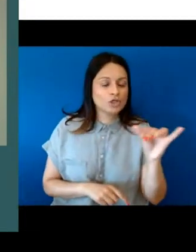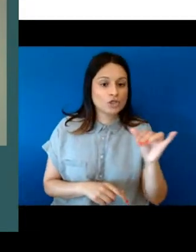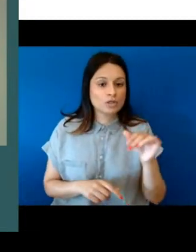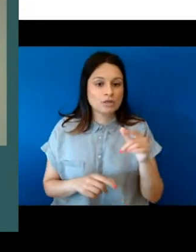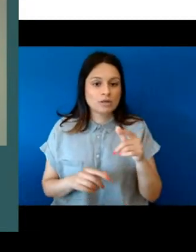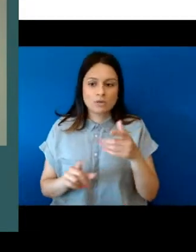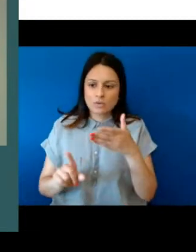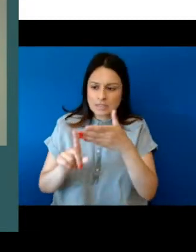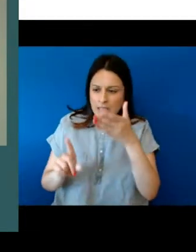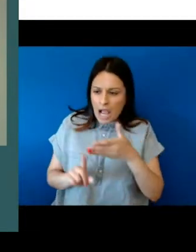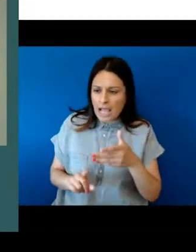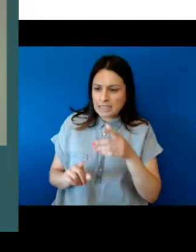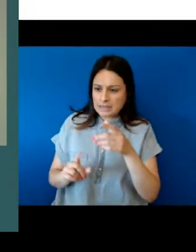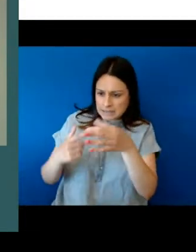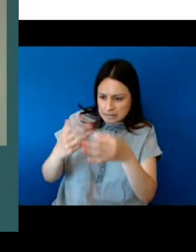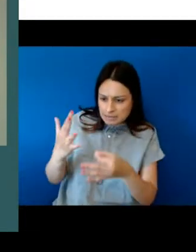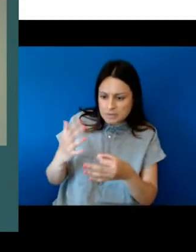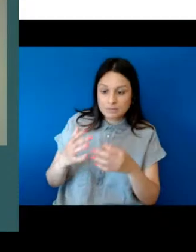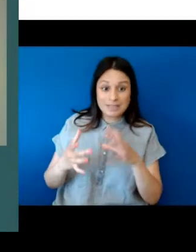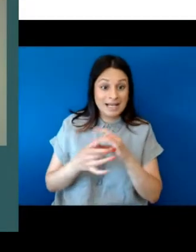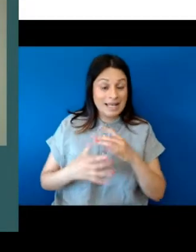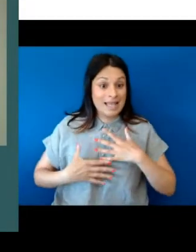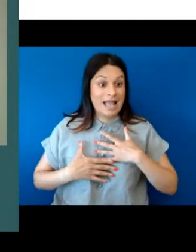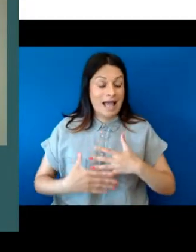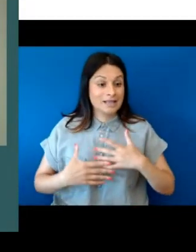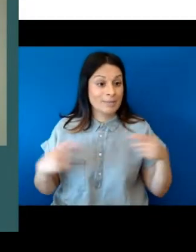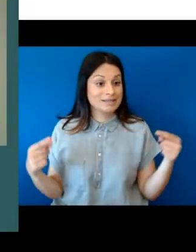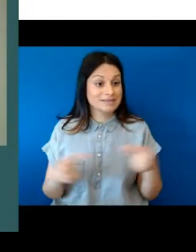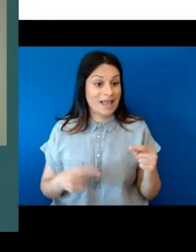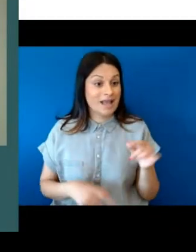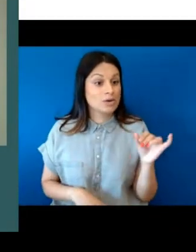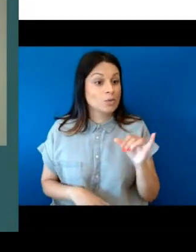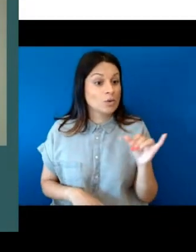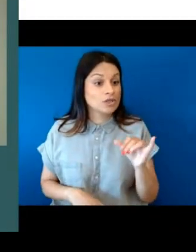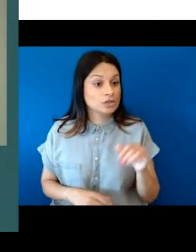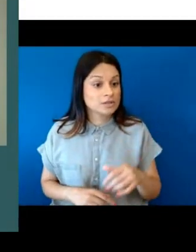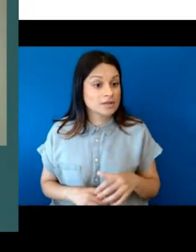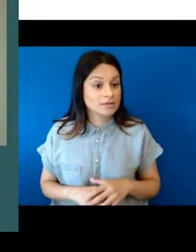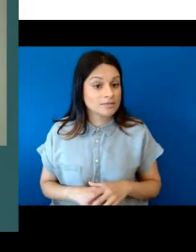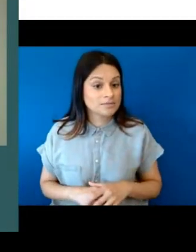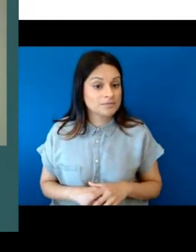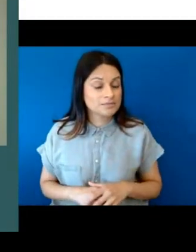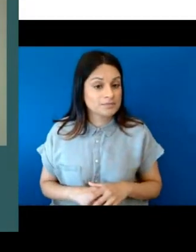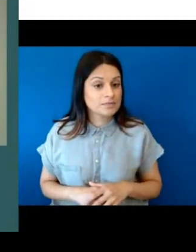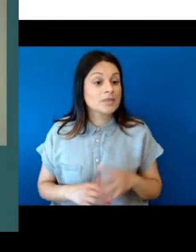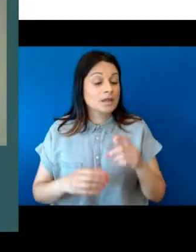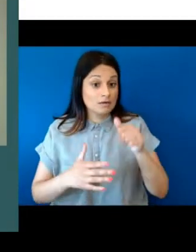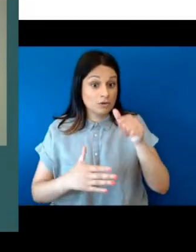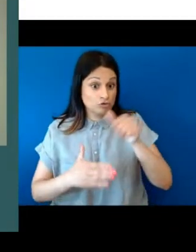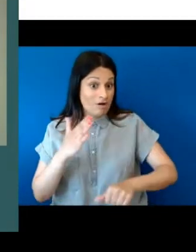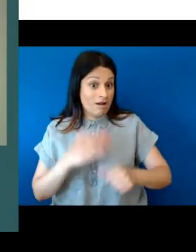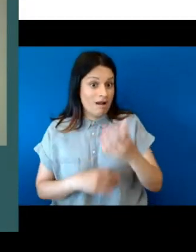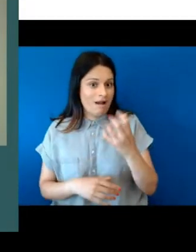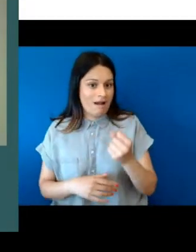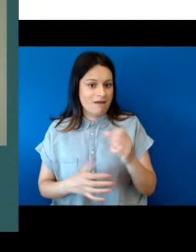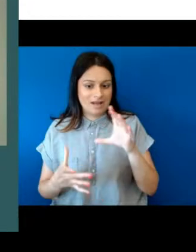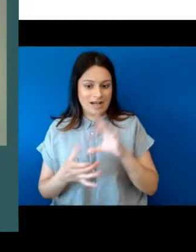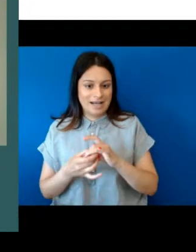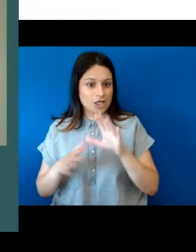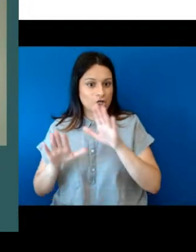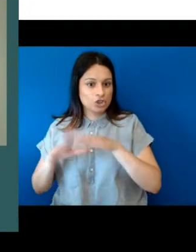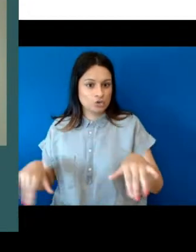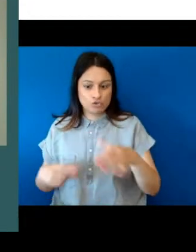an asthma attack, so what we're looking for, there's a trigger factor for children. So symptoms will not